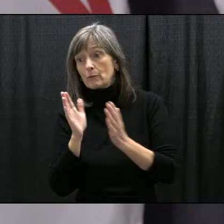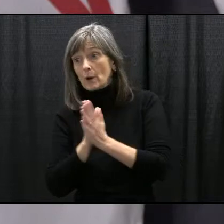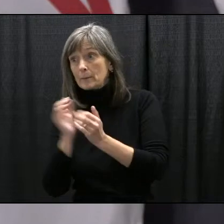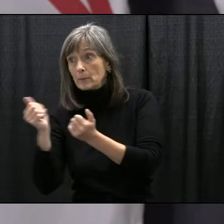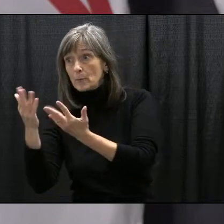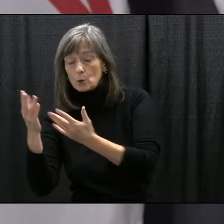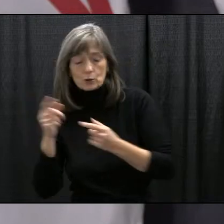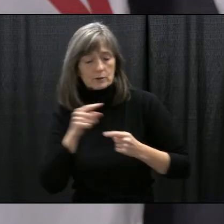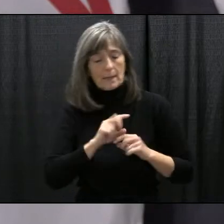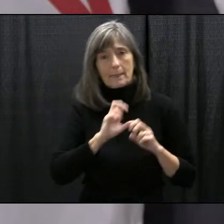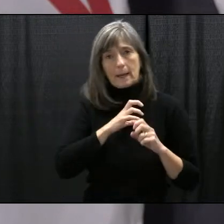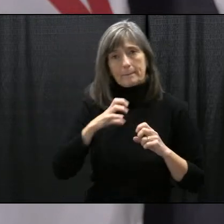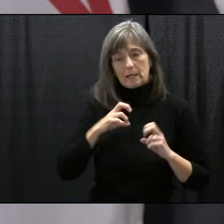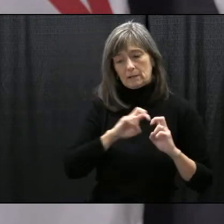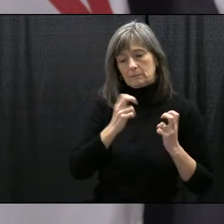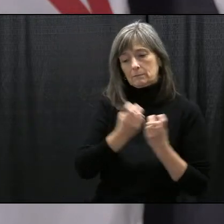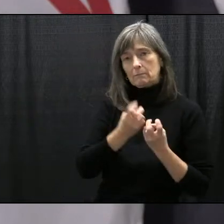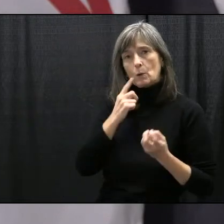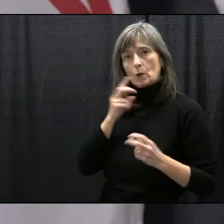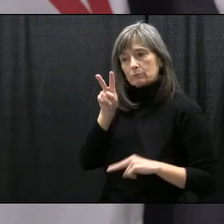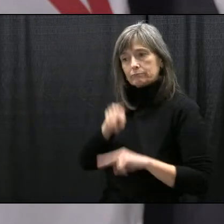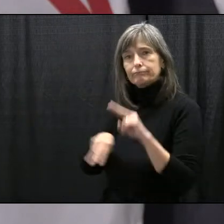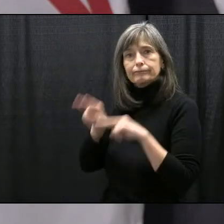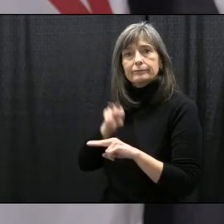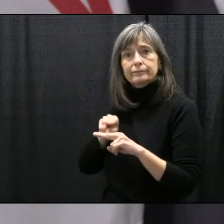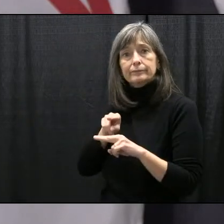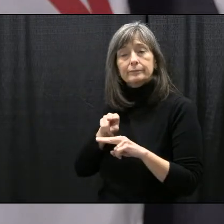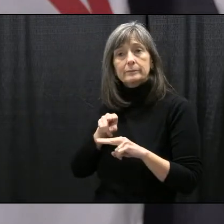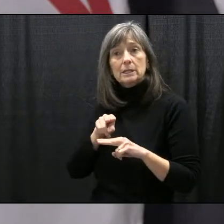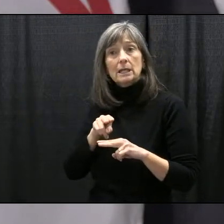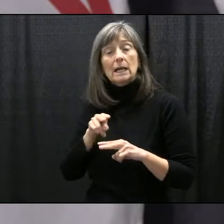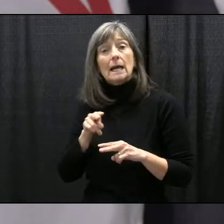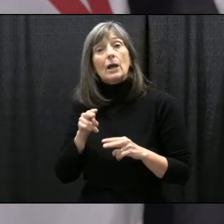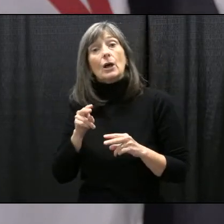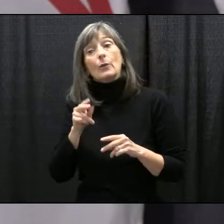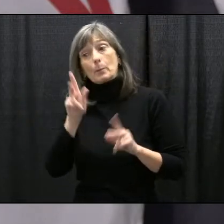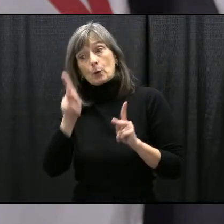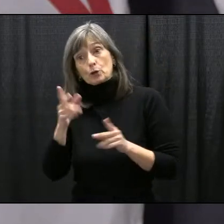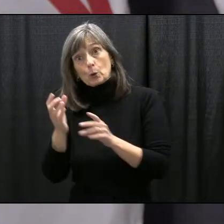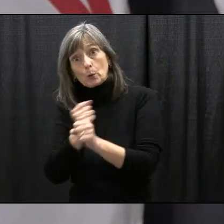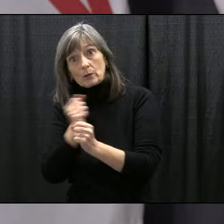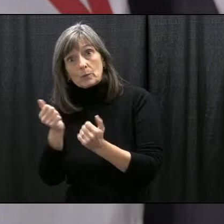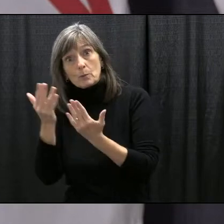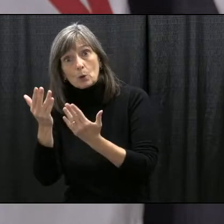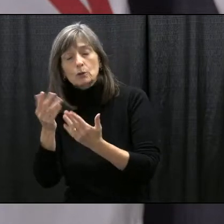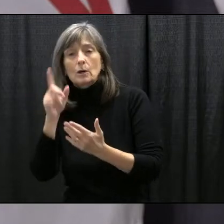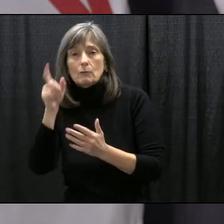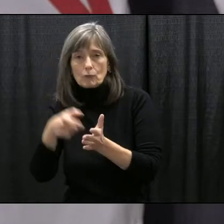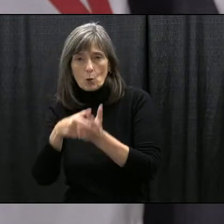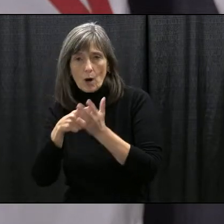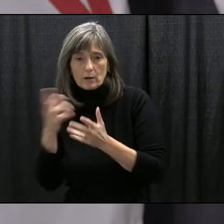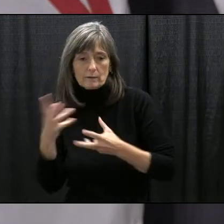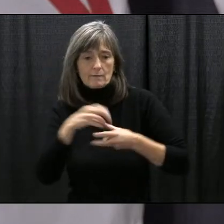proposals. The successful proponent will be required to engage with stakeholders.